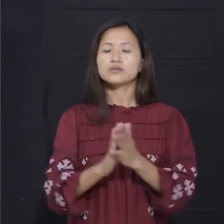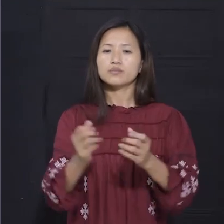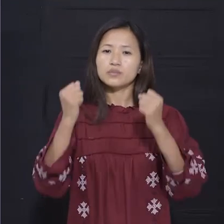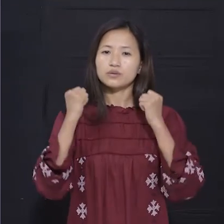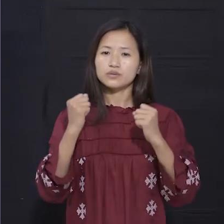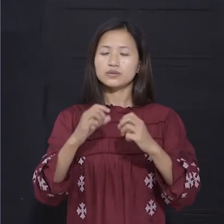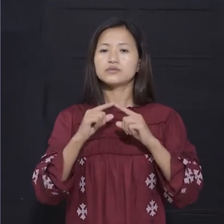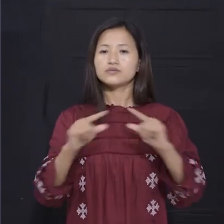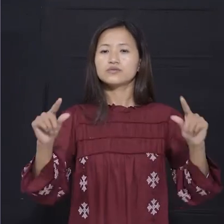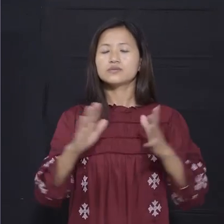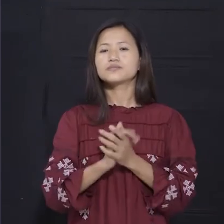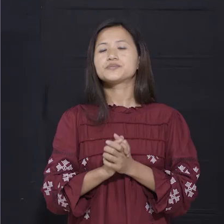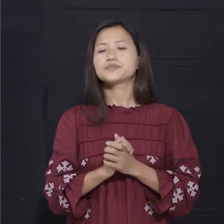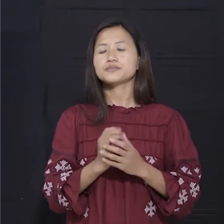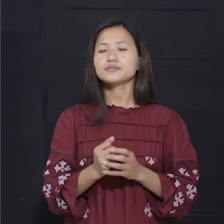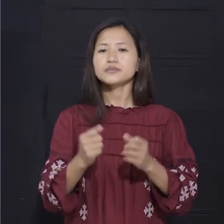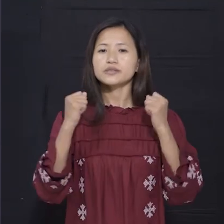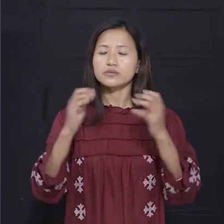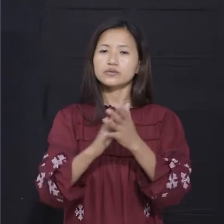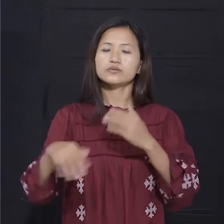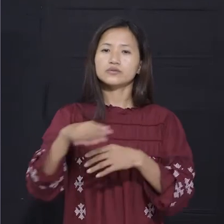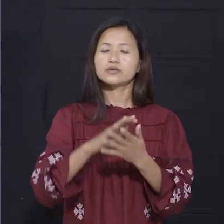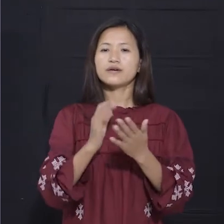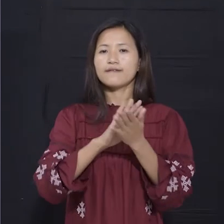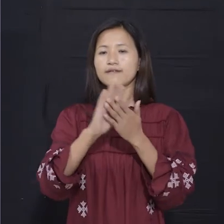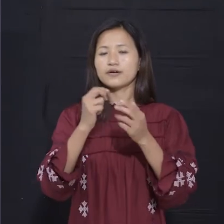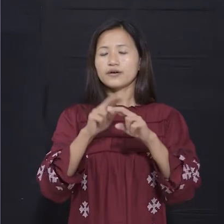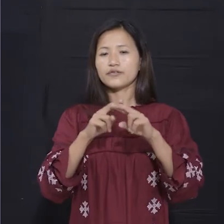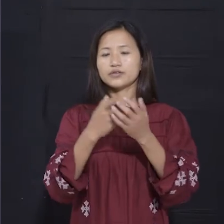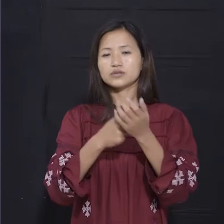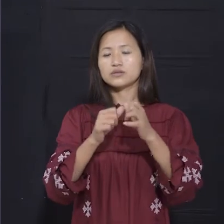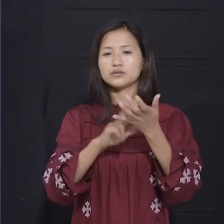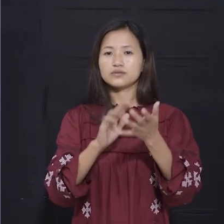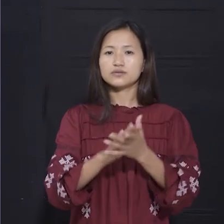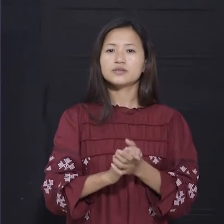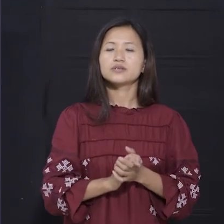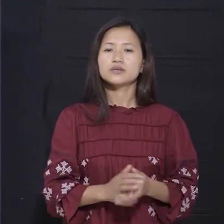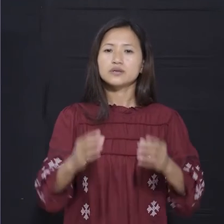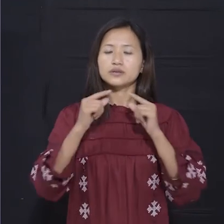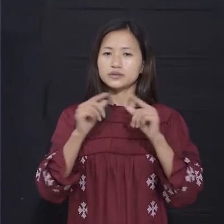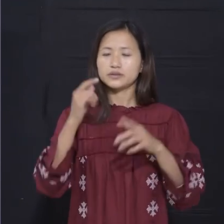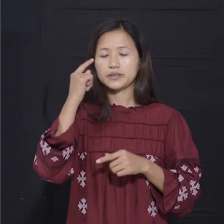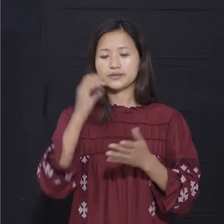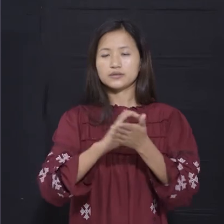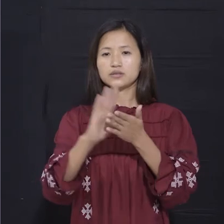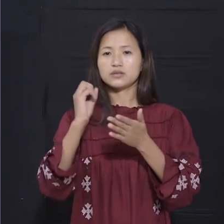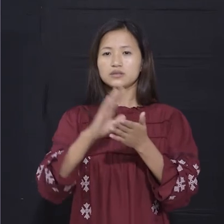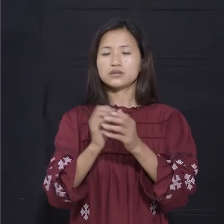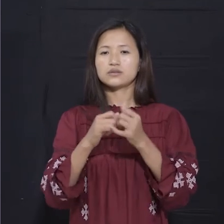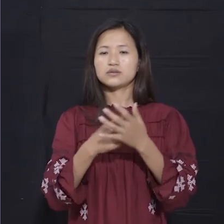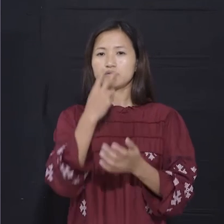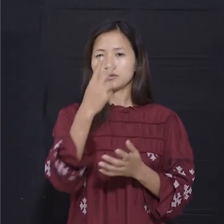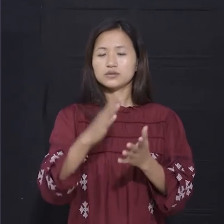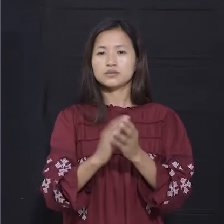the other Gupta kings. All right. Then Fahen, who was a Chinese pilgrim, he spent about 6 years visiting the Buddhist